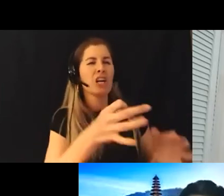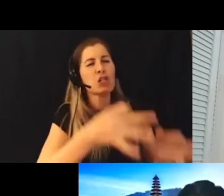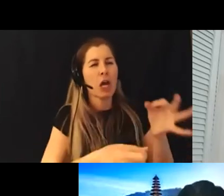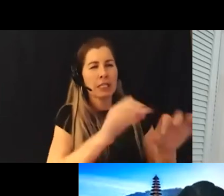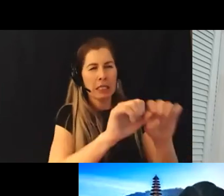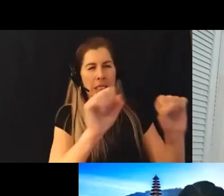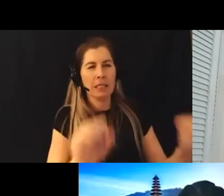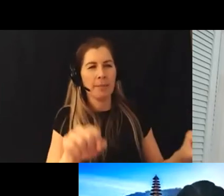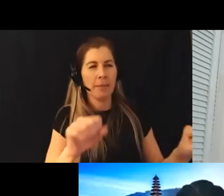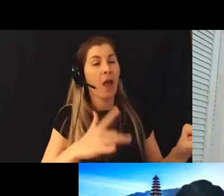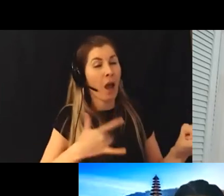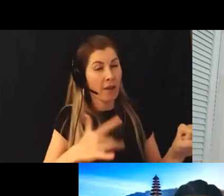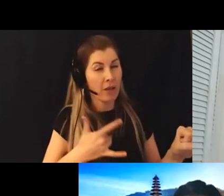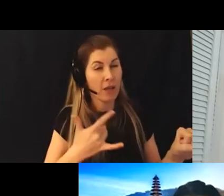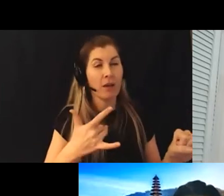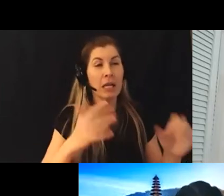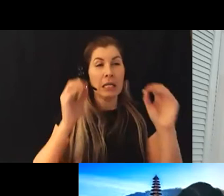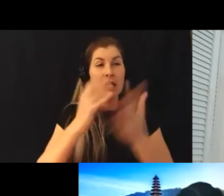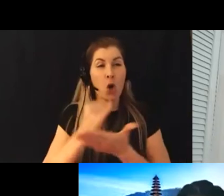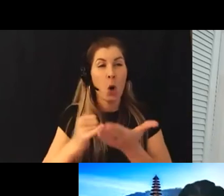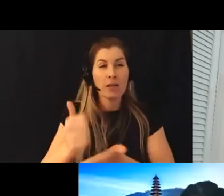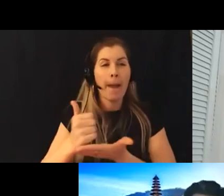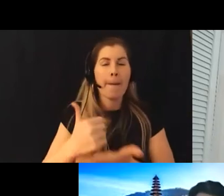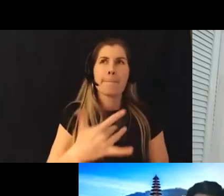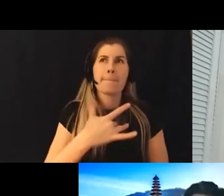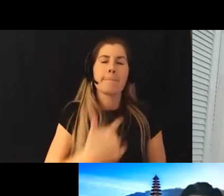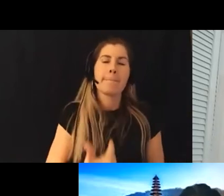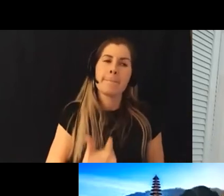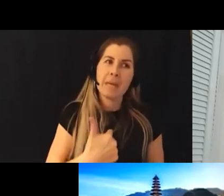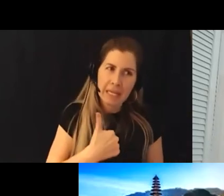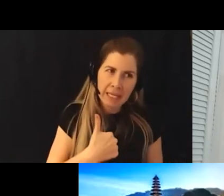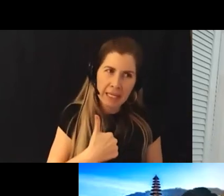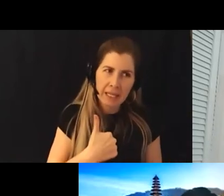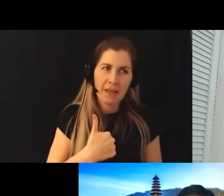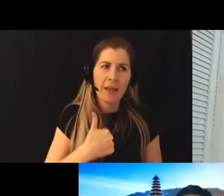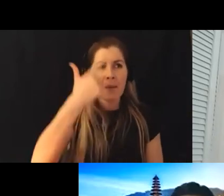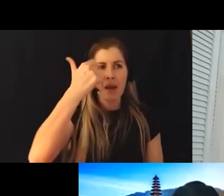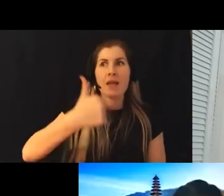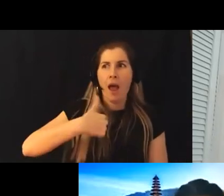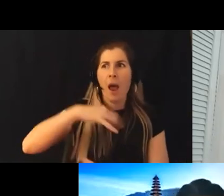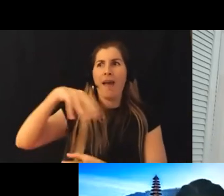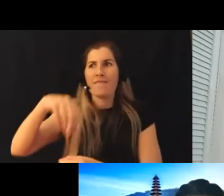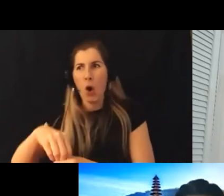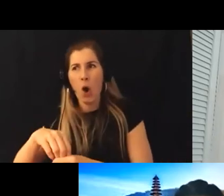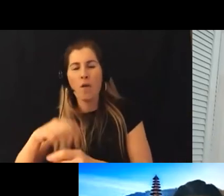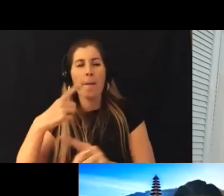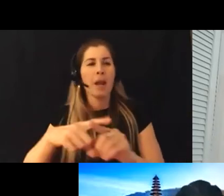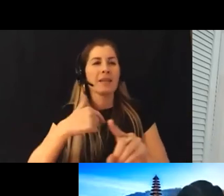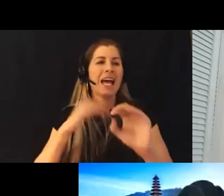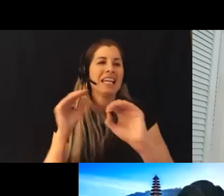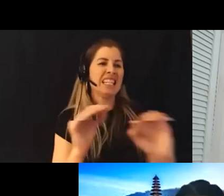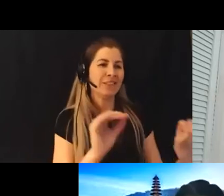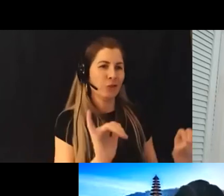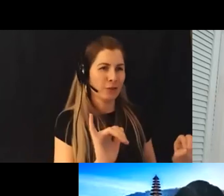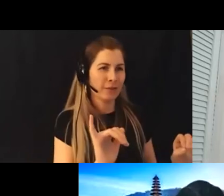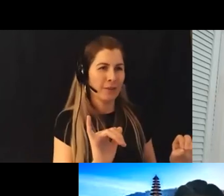power of teaching artistry has had an impact on me directly, both as a recipient and then as a provider. And so for me,